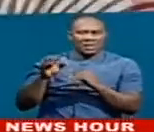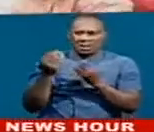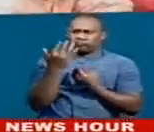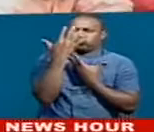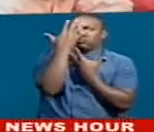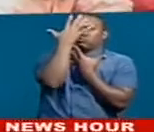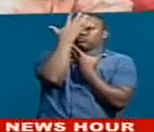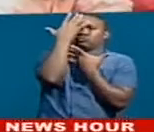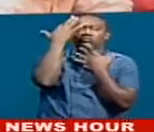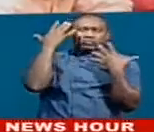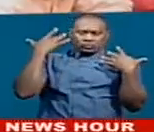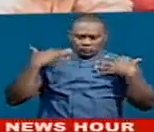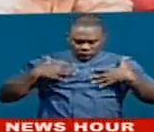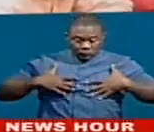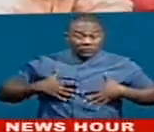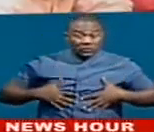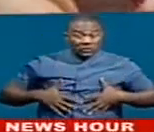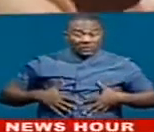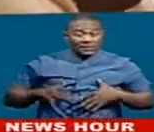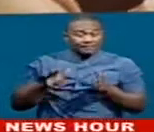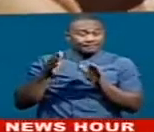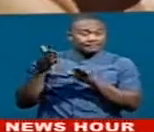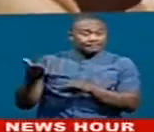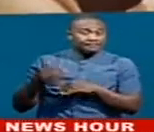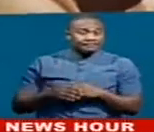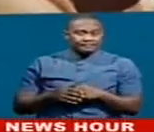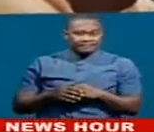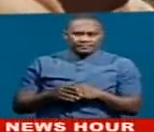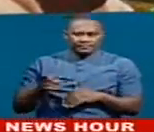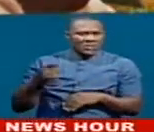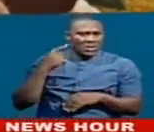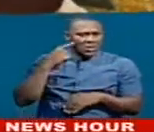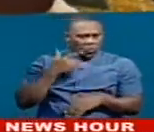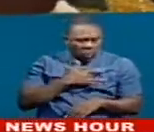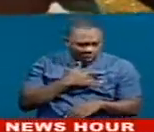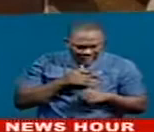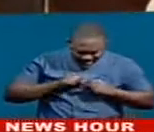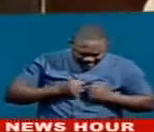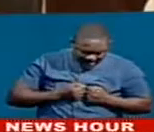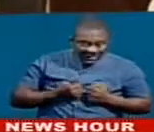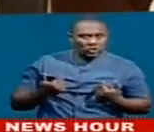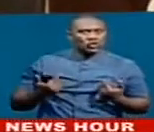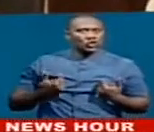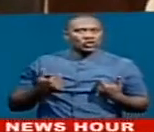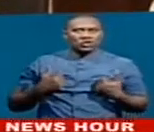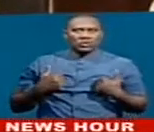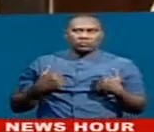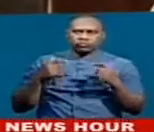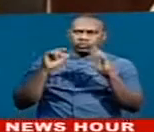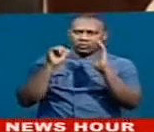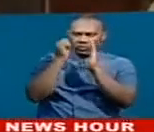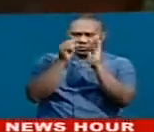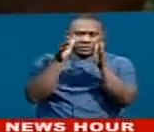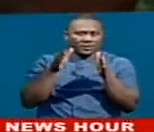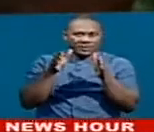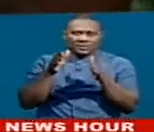he was severely burned. President Akufo-Addo said he is devastated by the news of the death of the young cameraman. He promised to